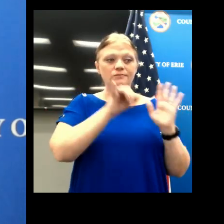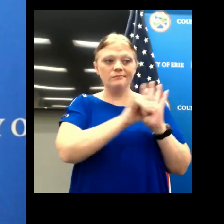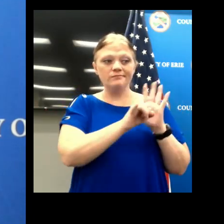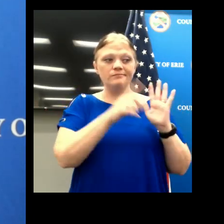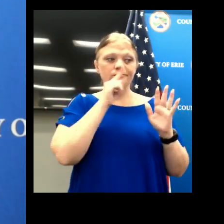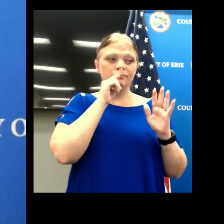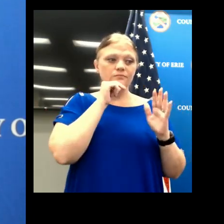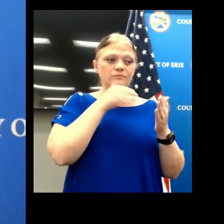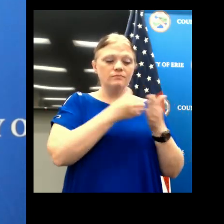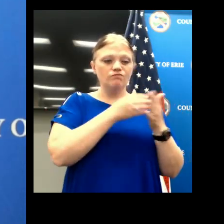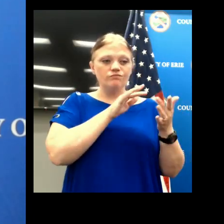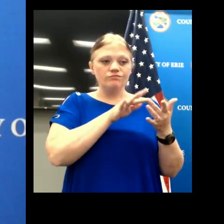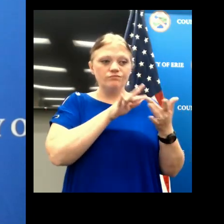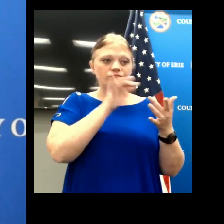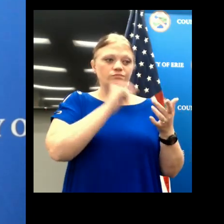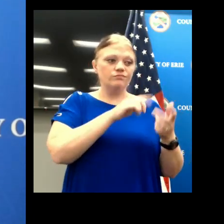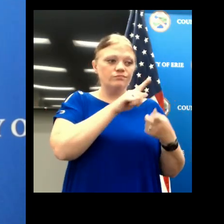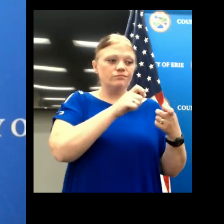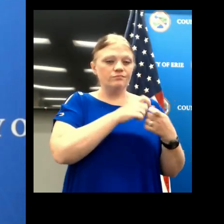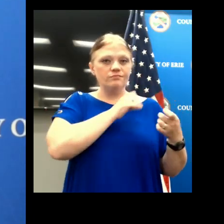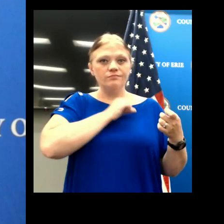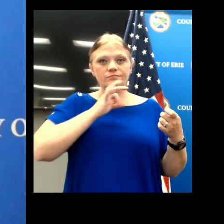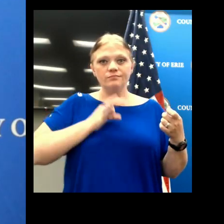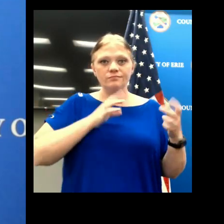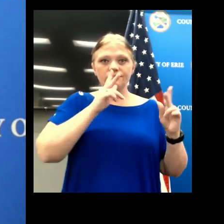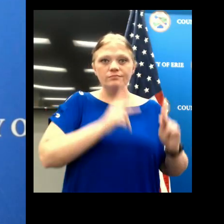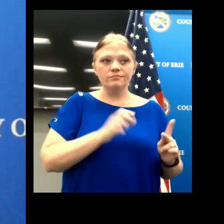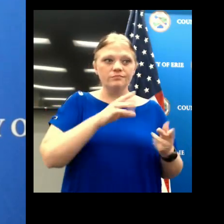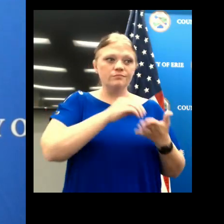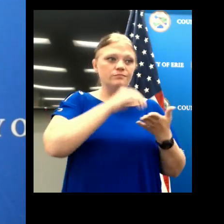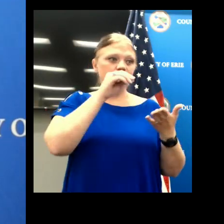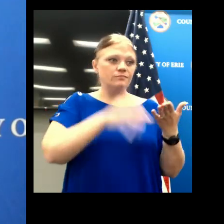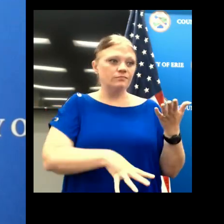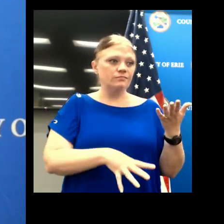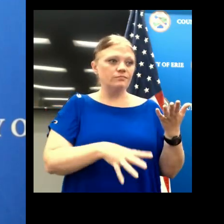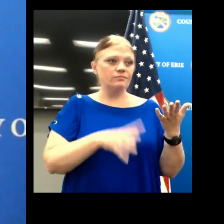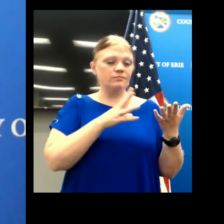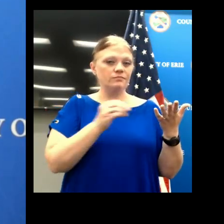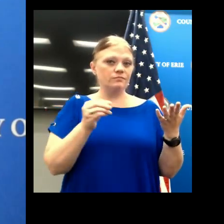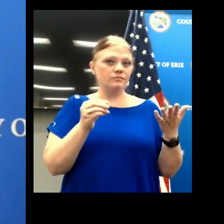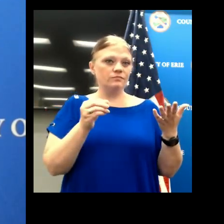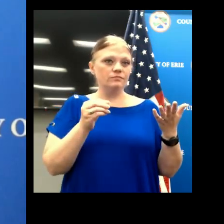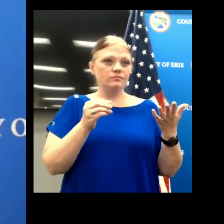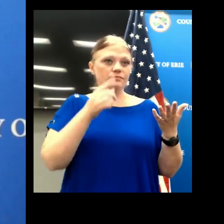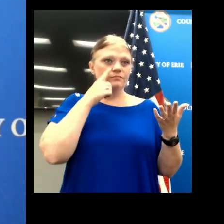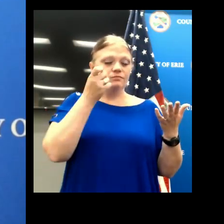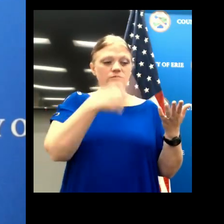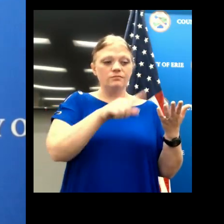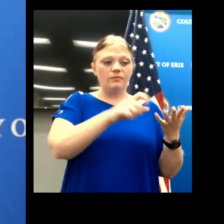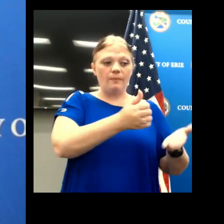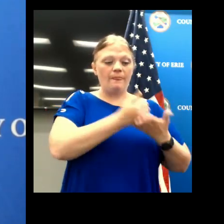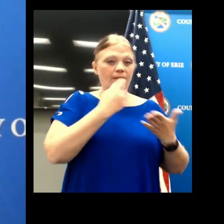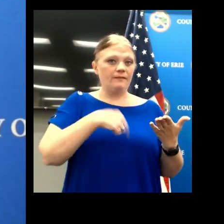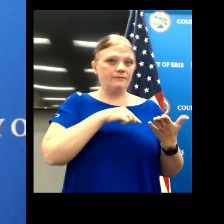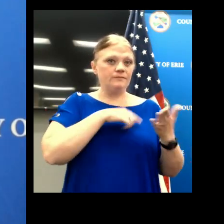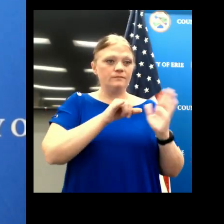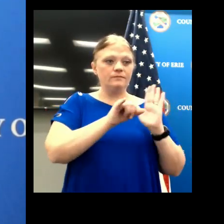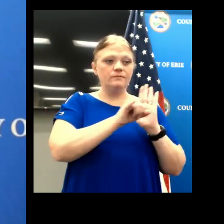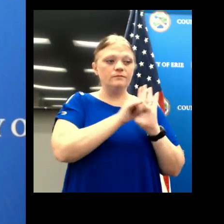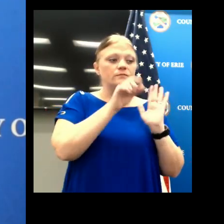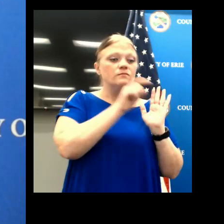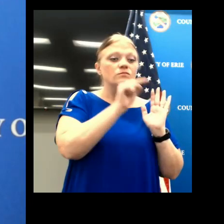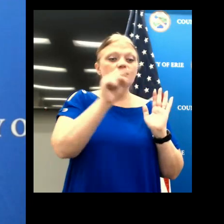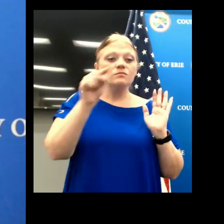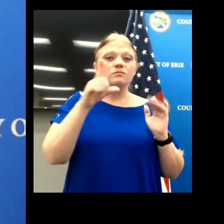the close contact of that particular staff person or student, and because they'll have to help us identify